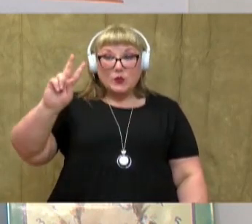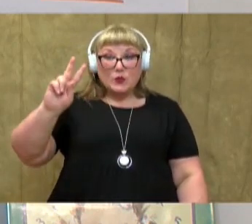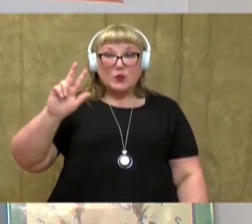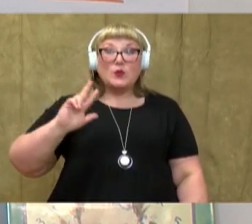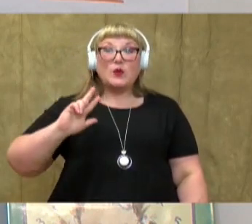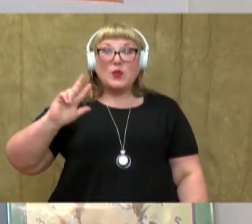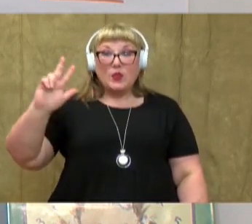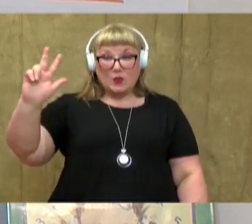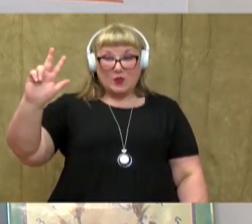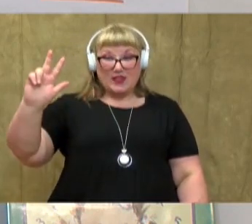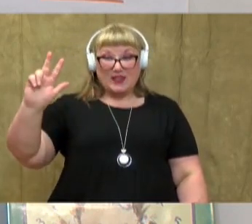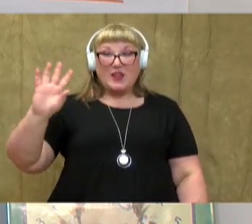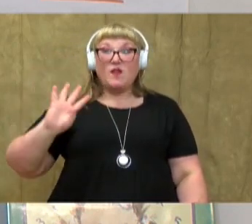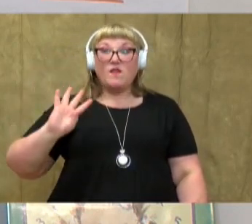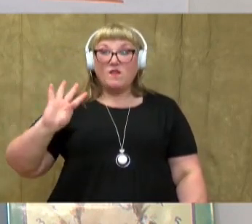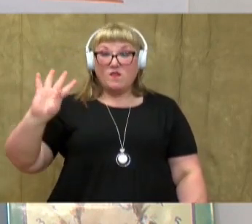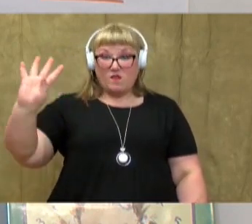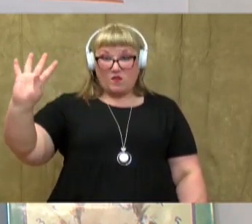three,